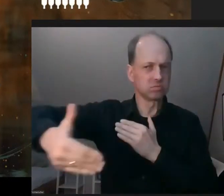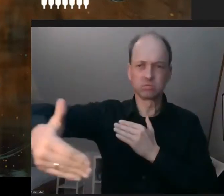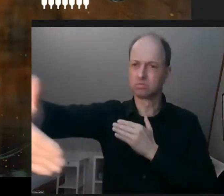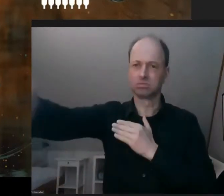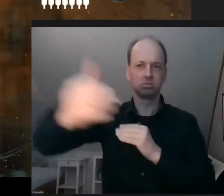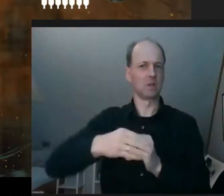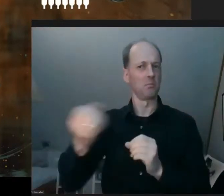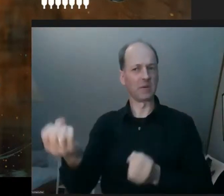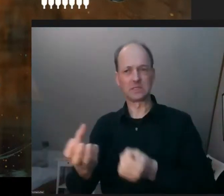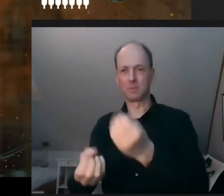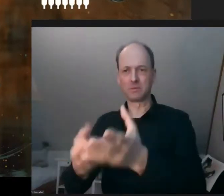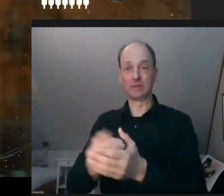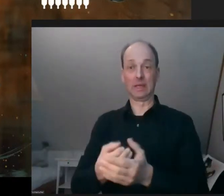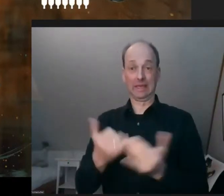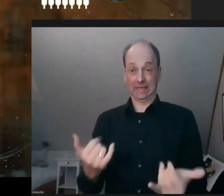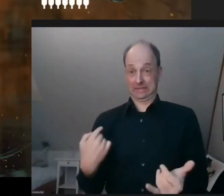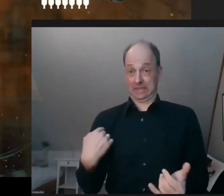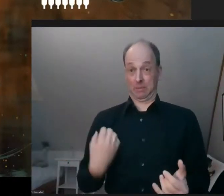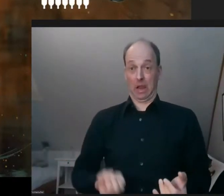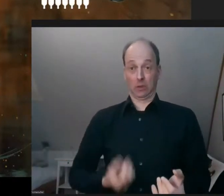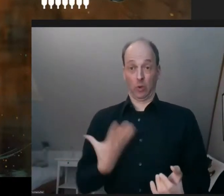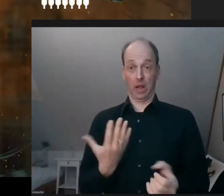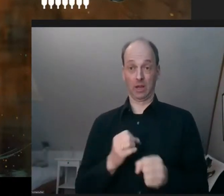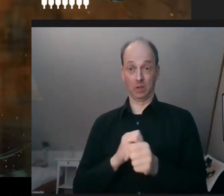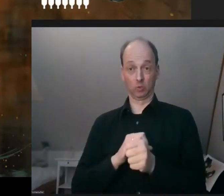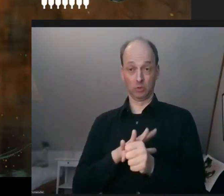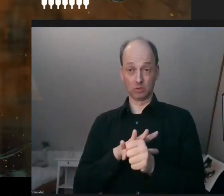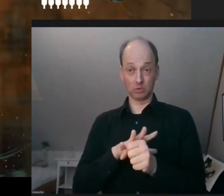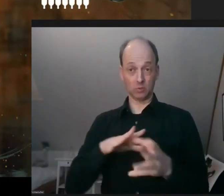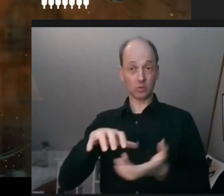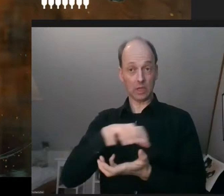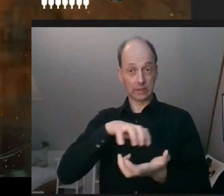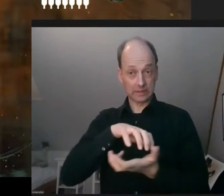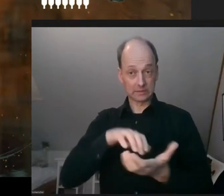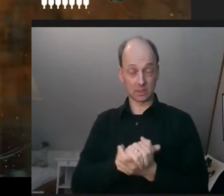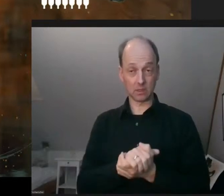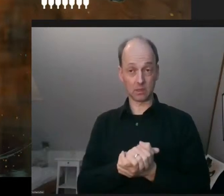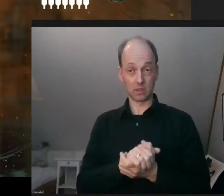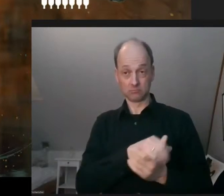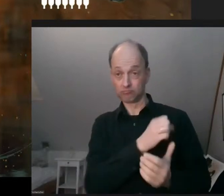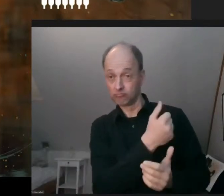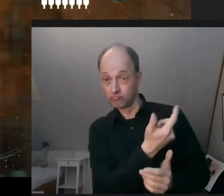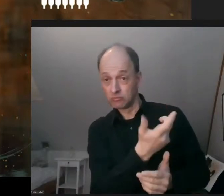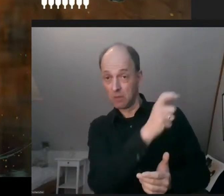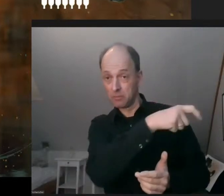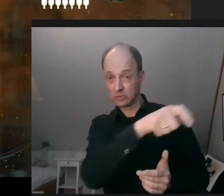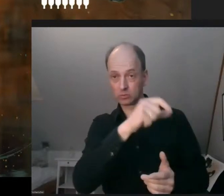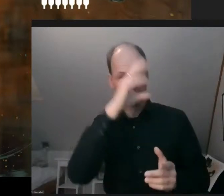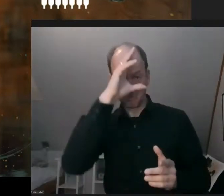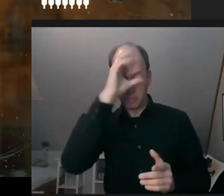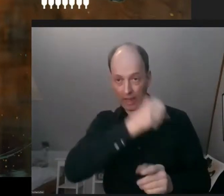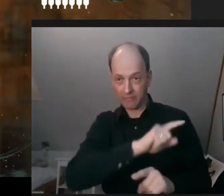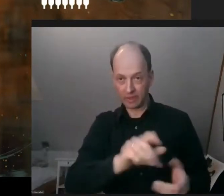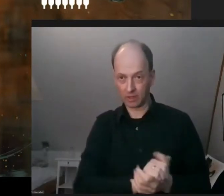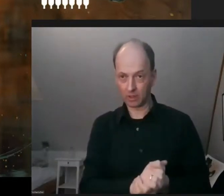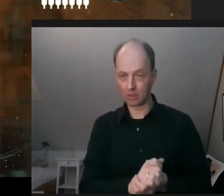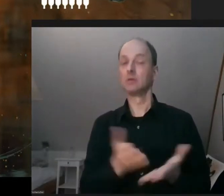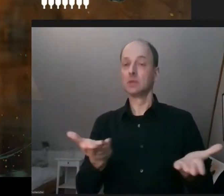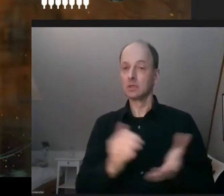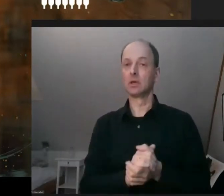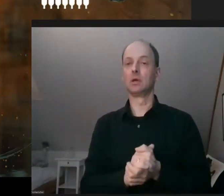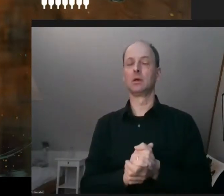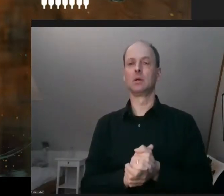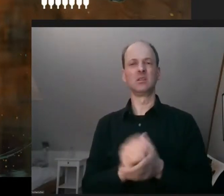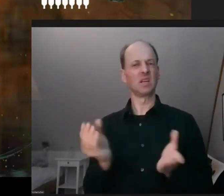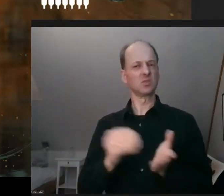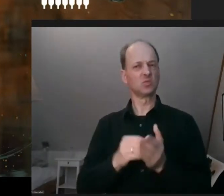see it in the corona crisis, that things which currently happen are not in the head of the people or have not arrived